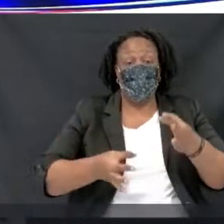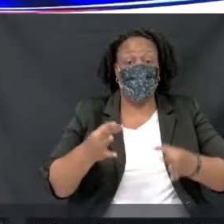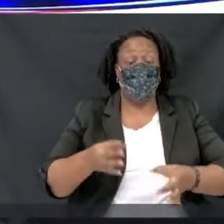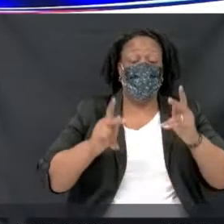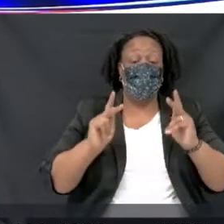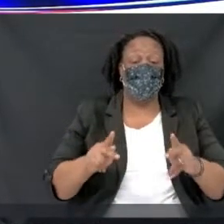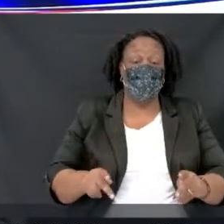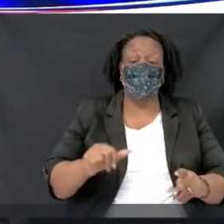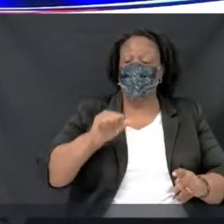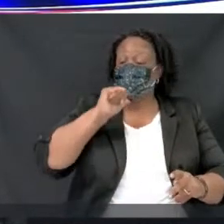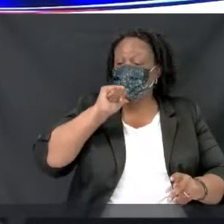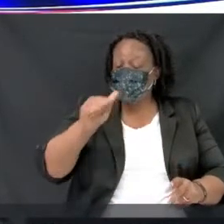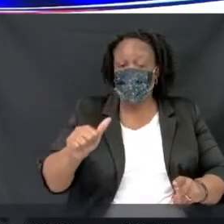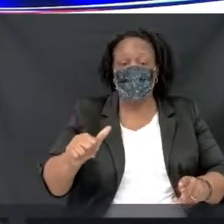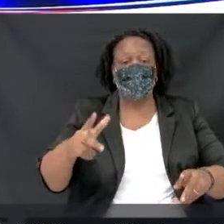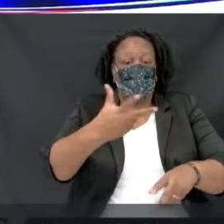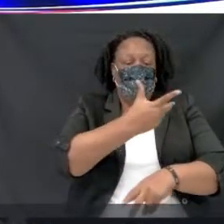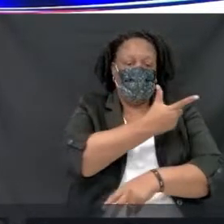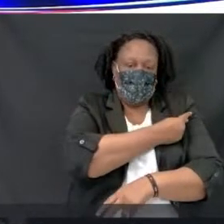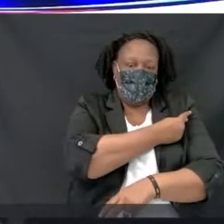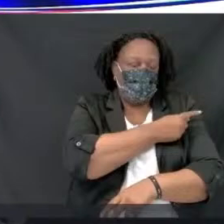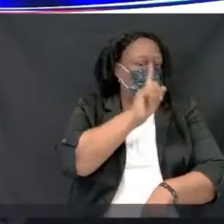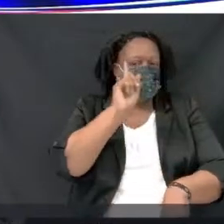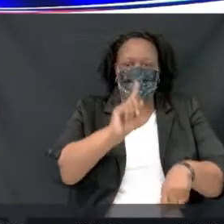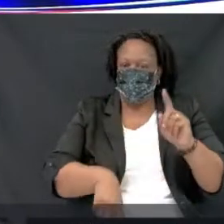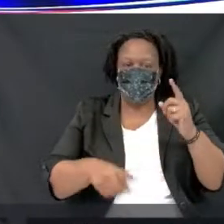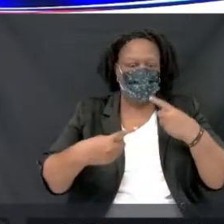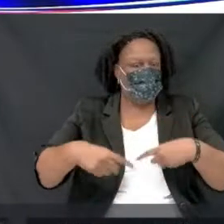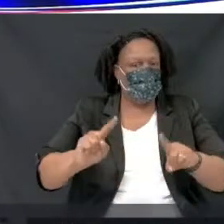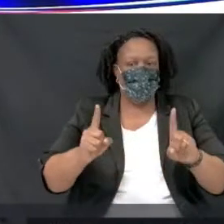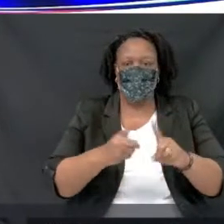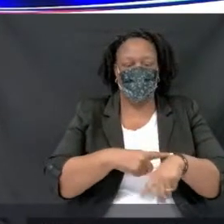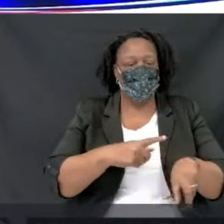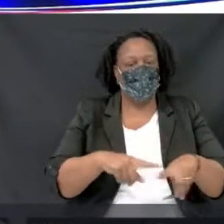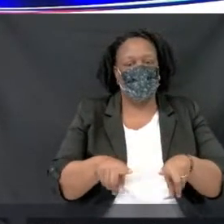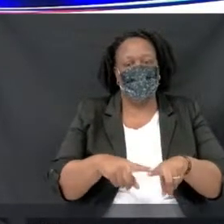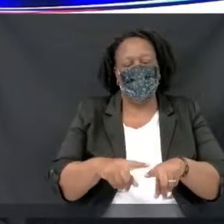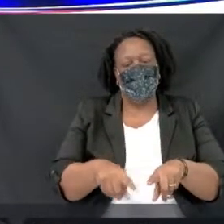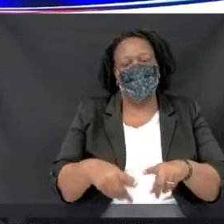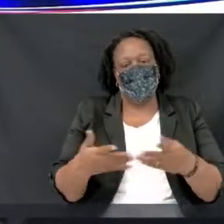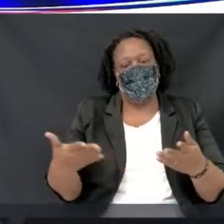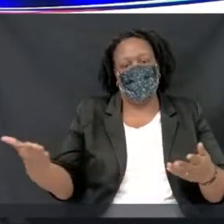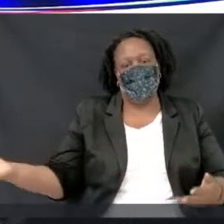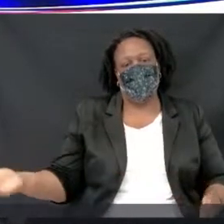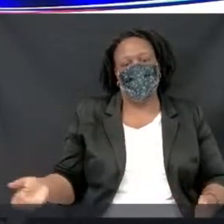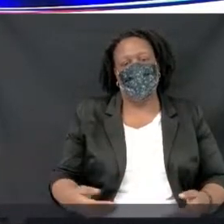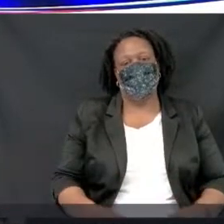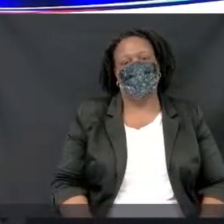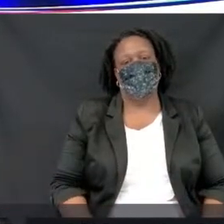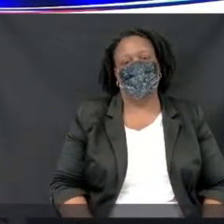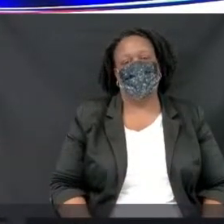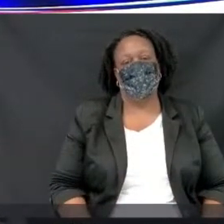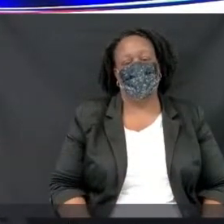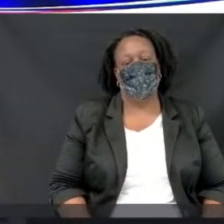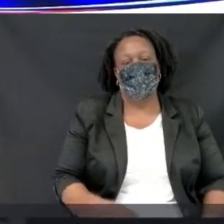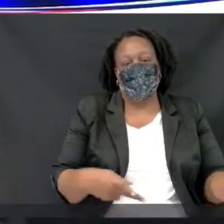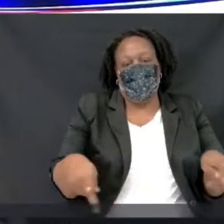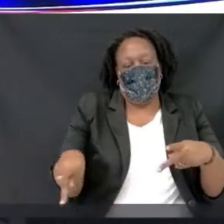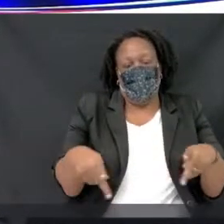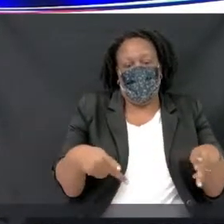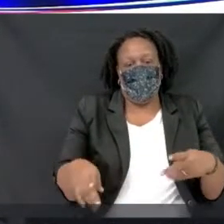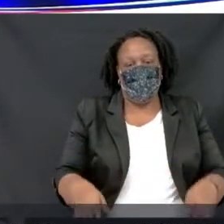end in the interest of public health and safety, and the organizer and/or offenders